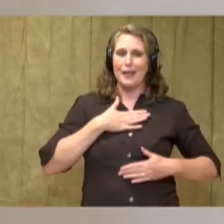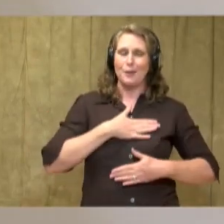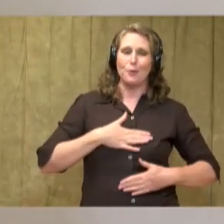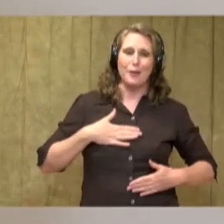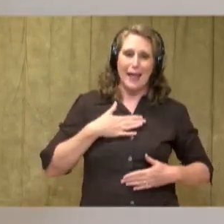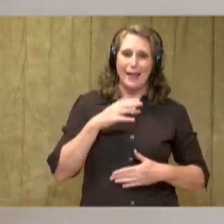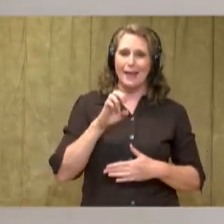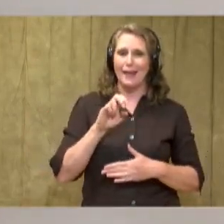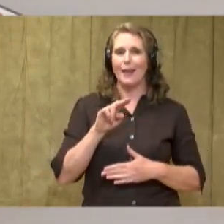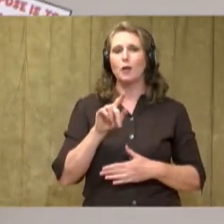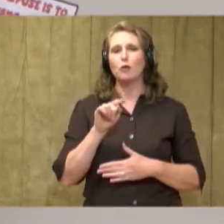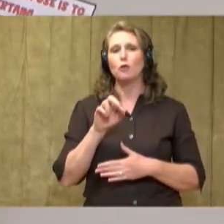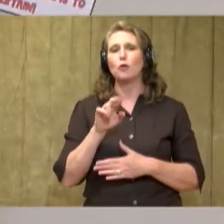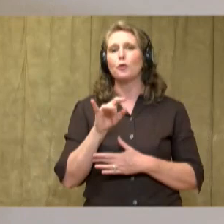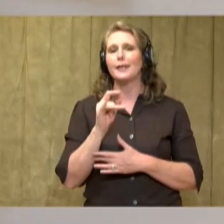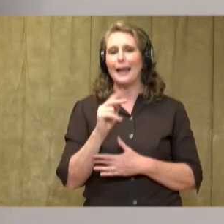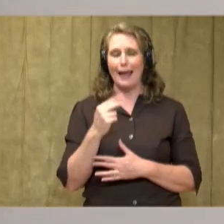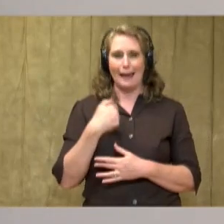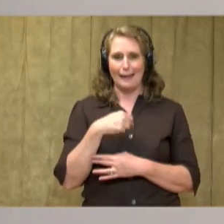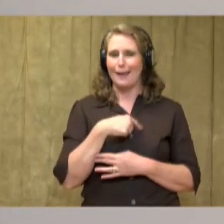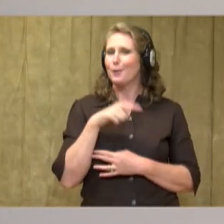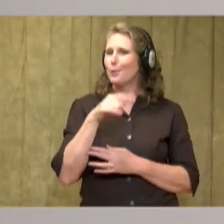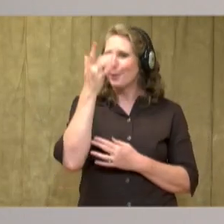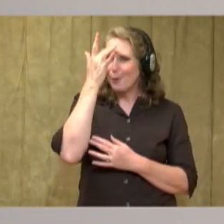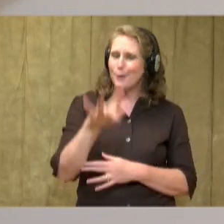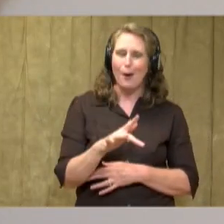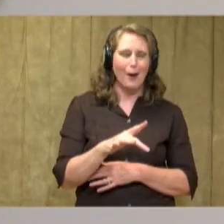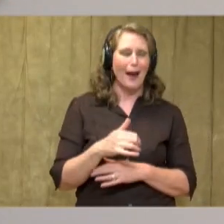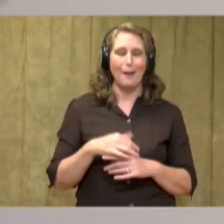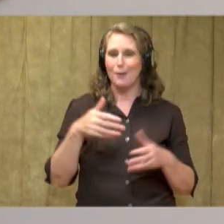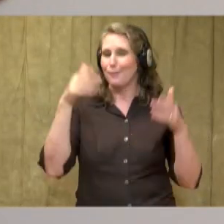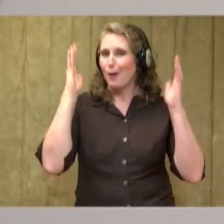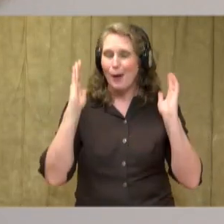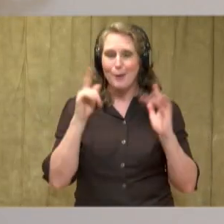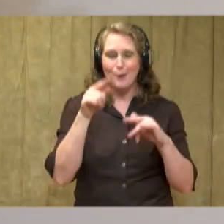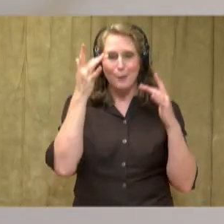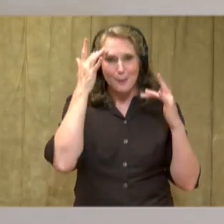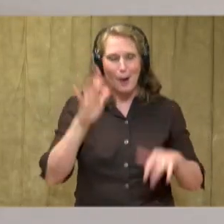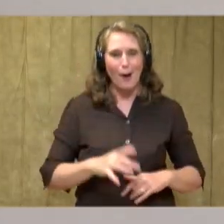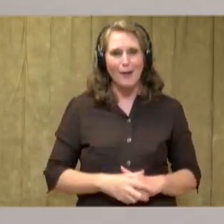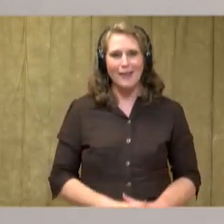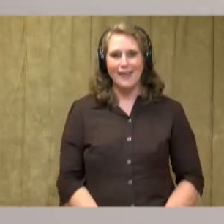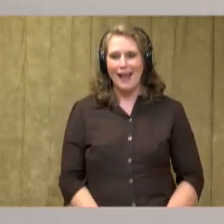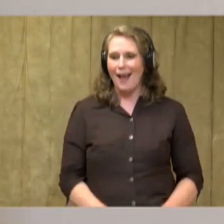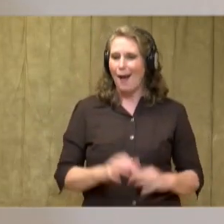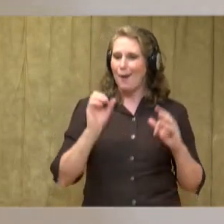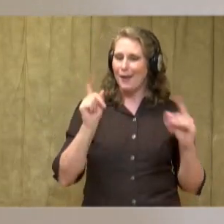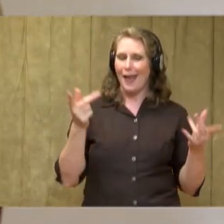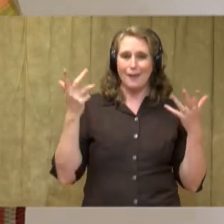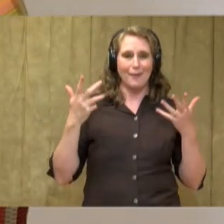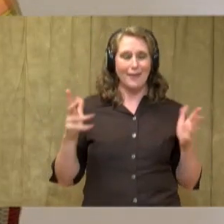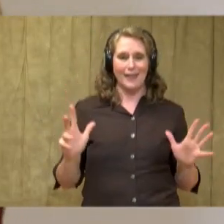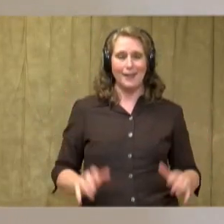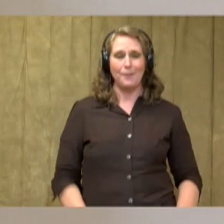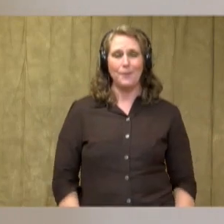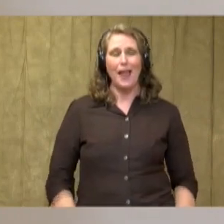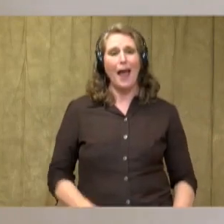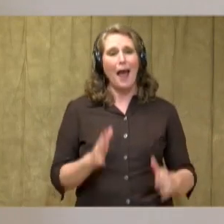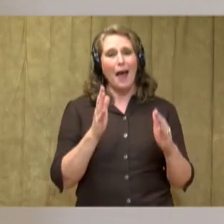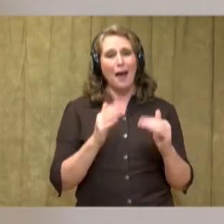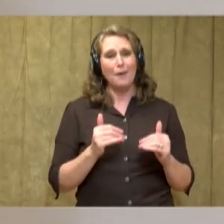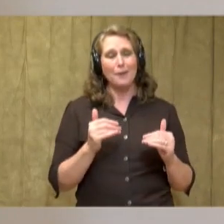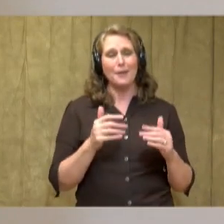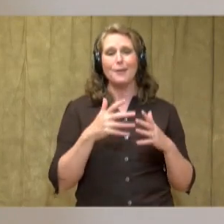entertain. Bingo. Y'all are so smart. Y'all blow me away. All righty. There we have it. So I hope y'all